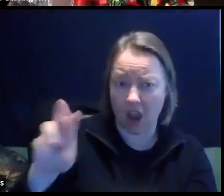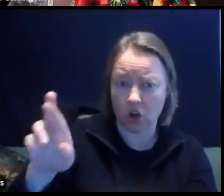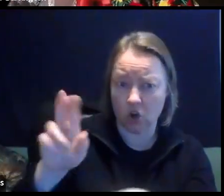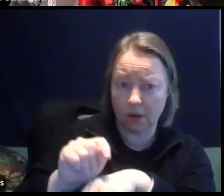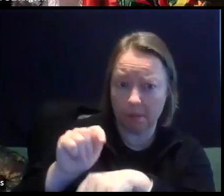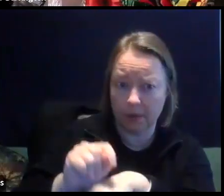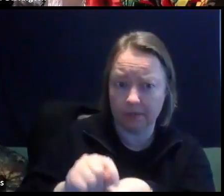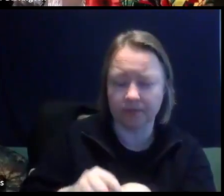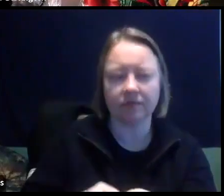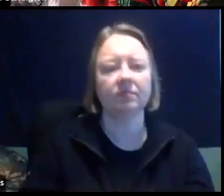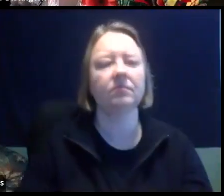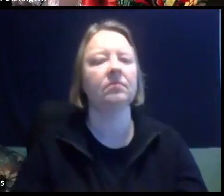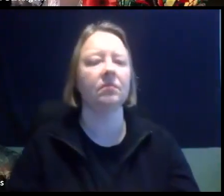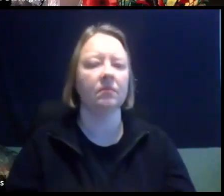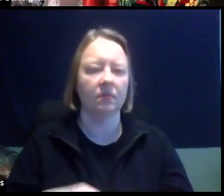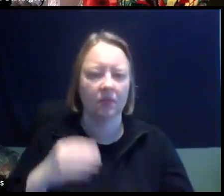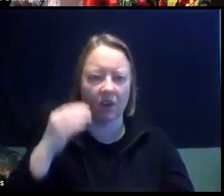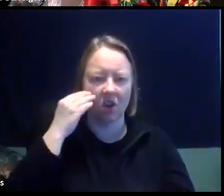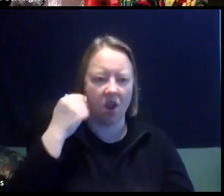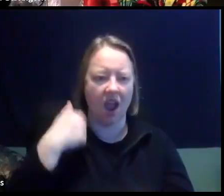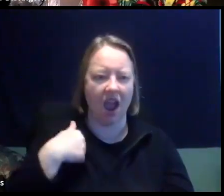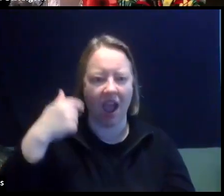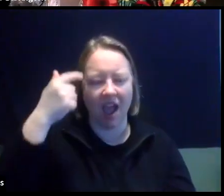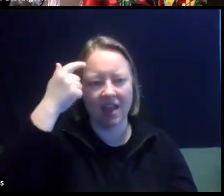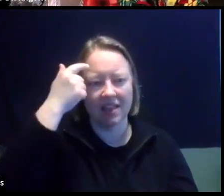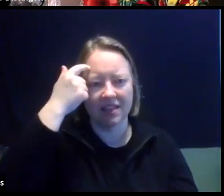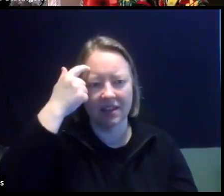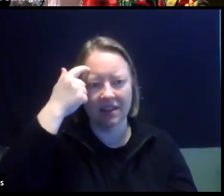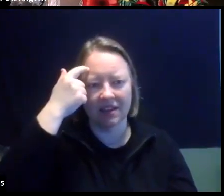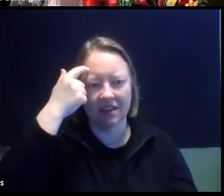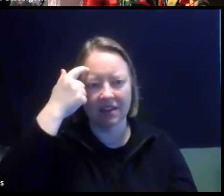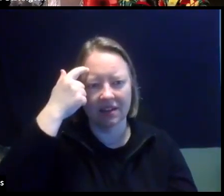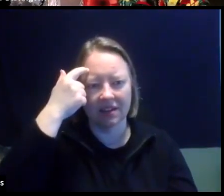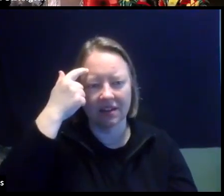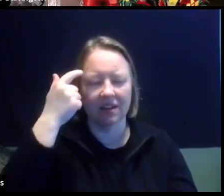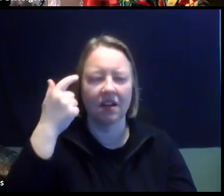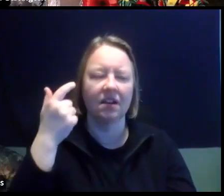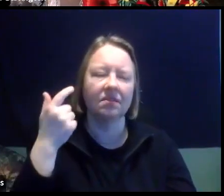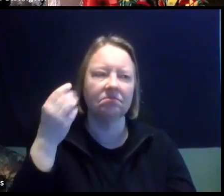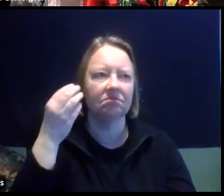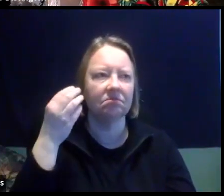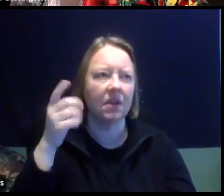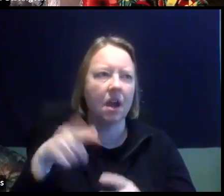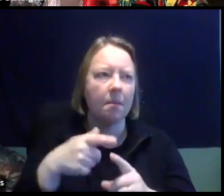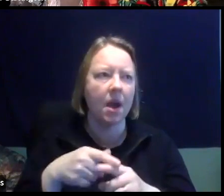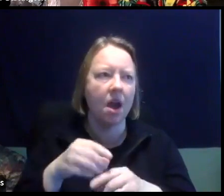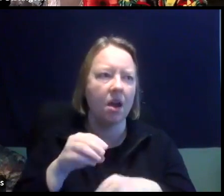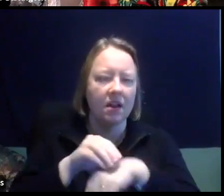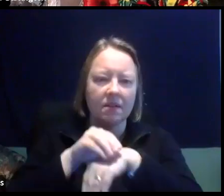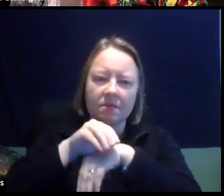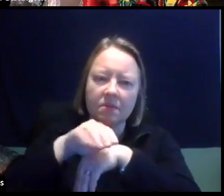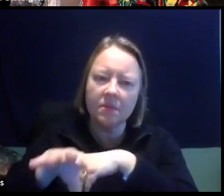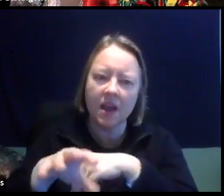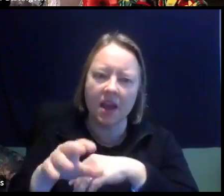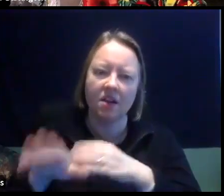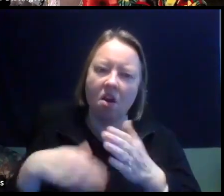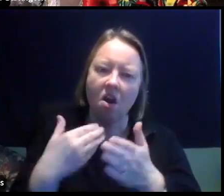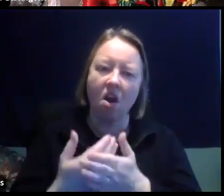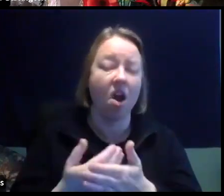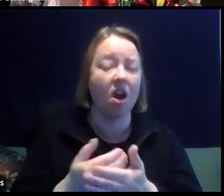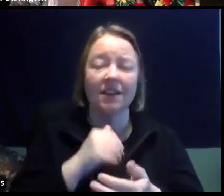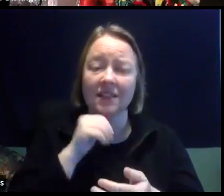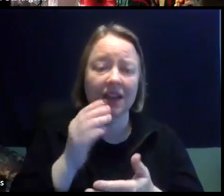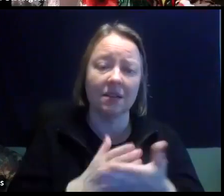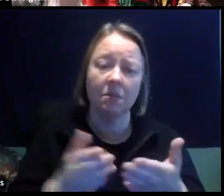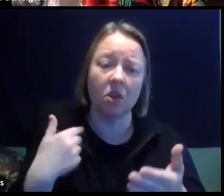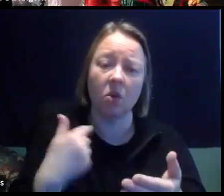know, I think I like thinking in terms of the impact to all, because it's not something we